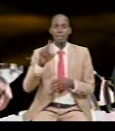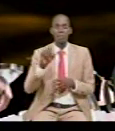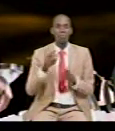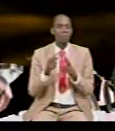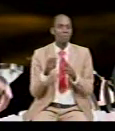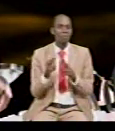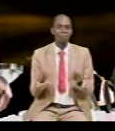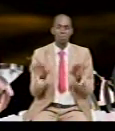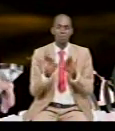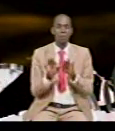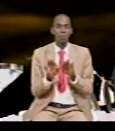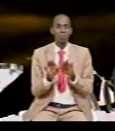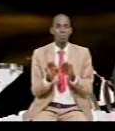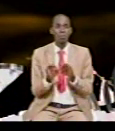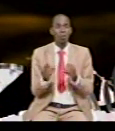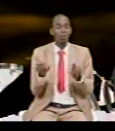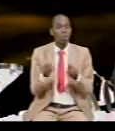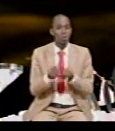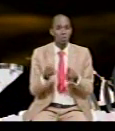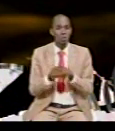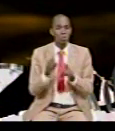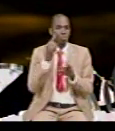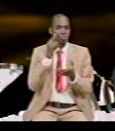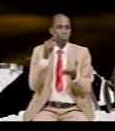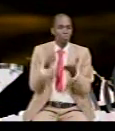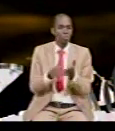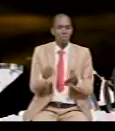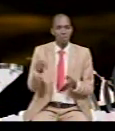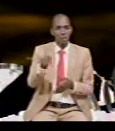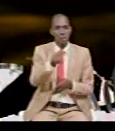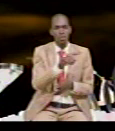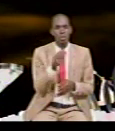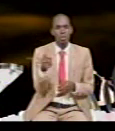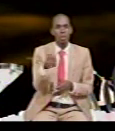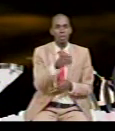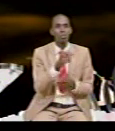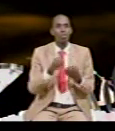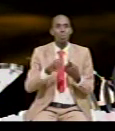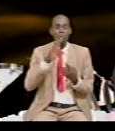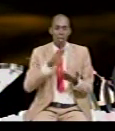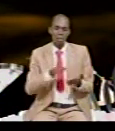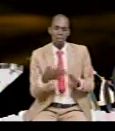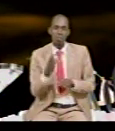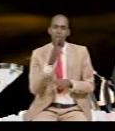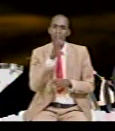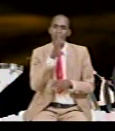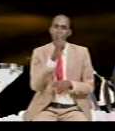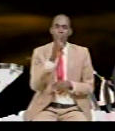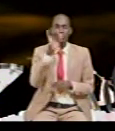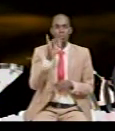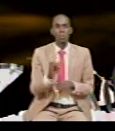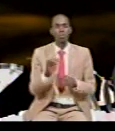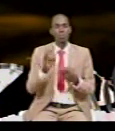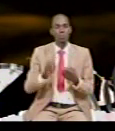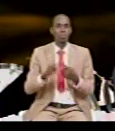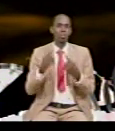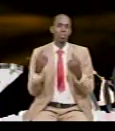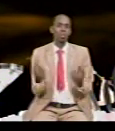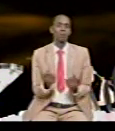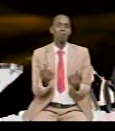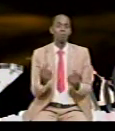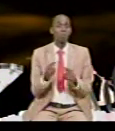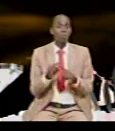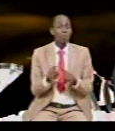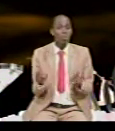important. Likewise, reckon ye yourselves to be dead indeed unto sin,